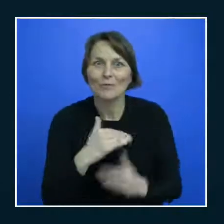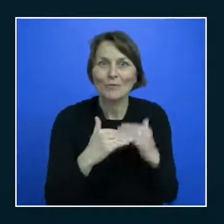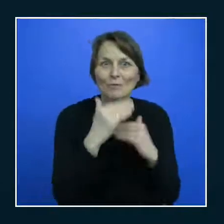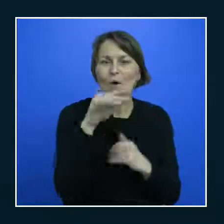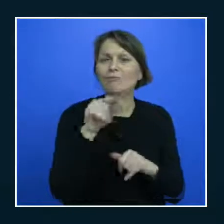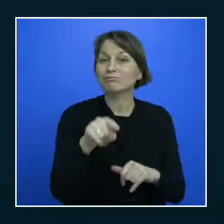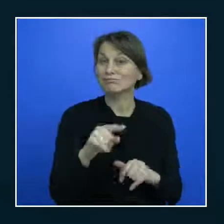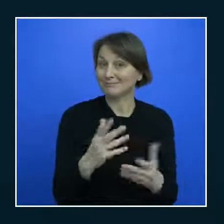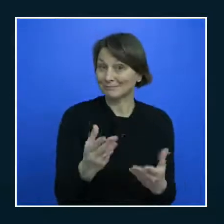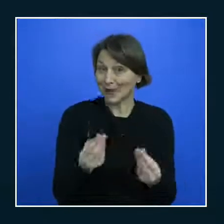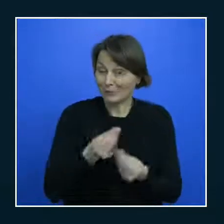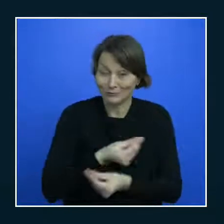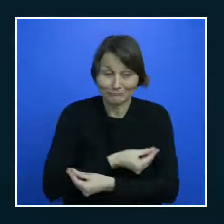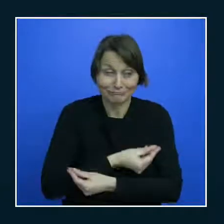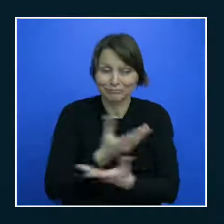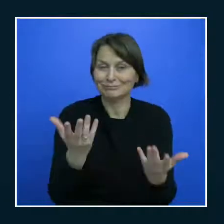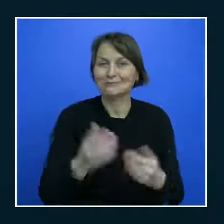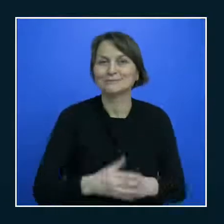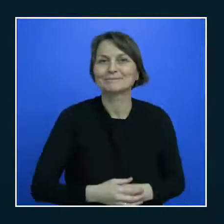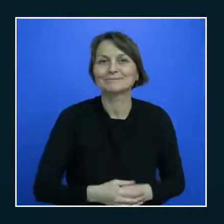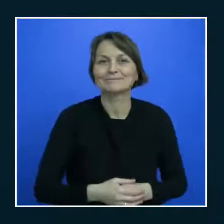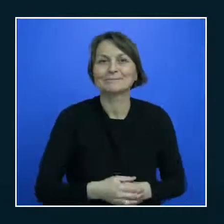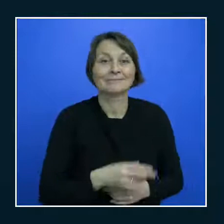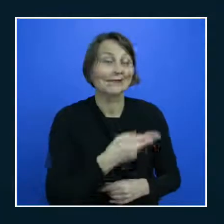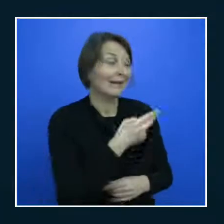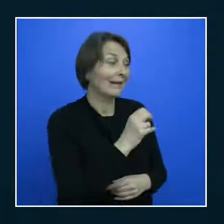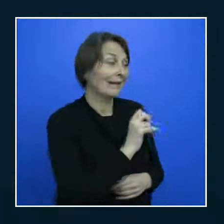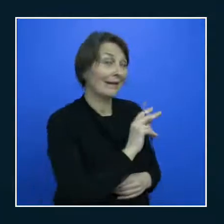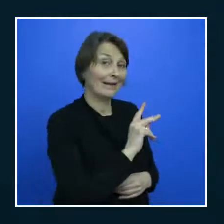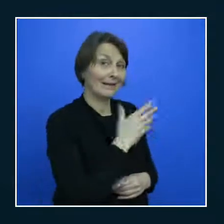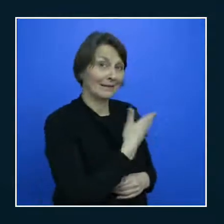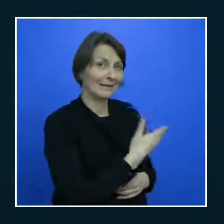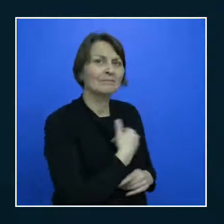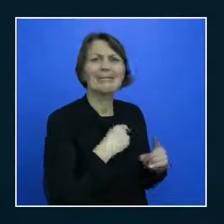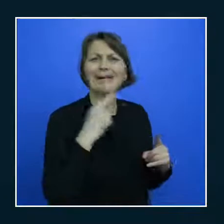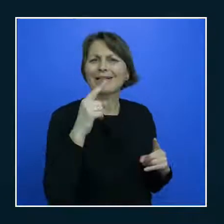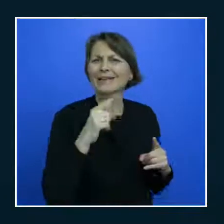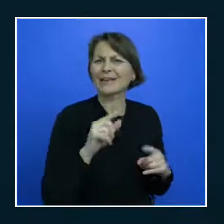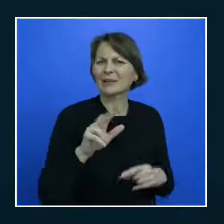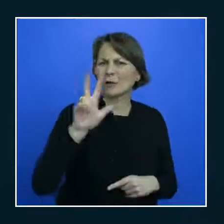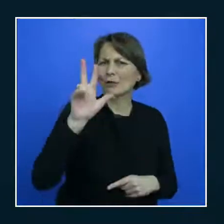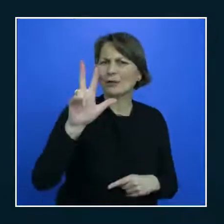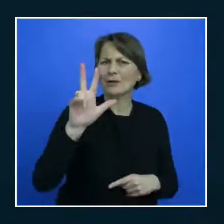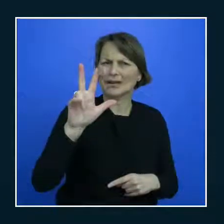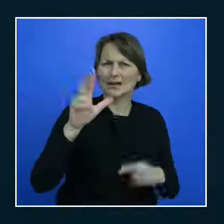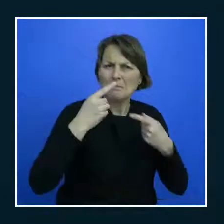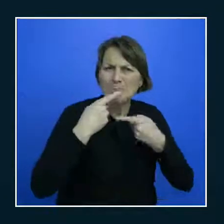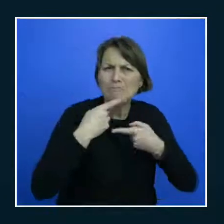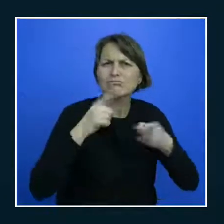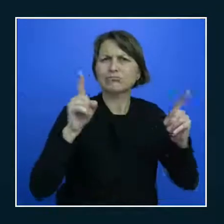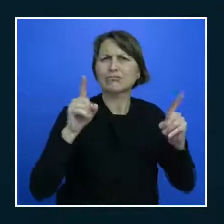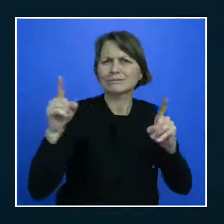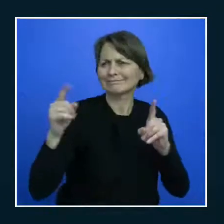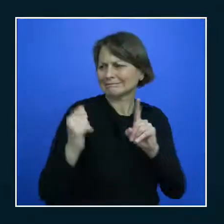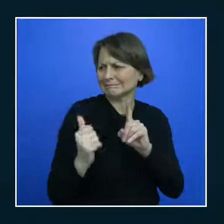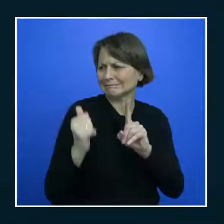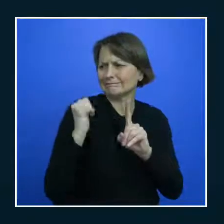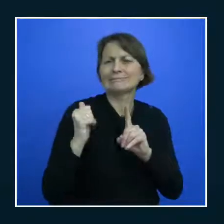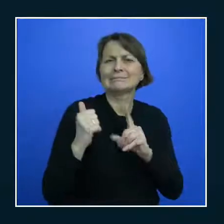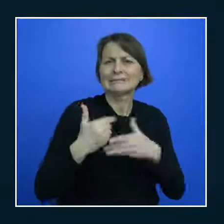Yeah, I think at Ignite there were 3 major announcements about AI.